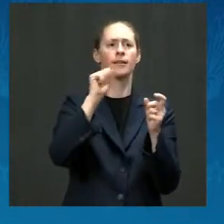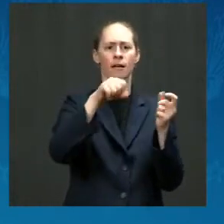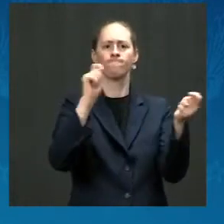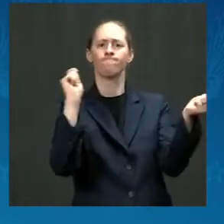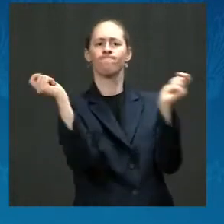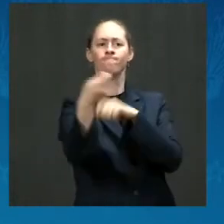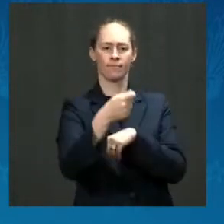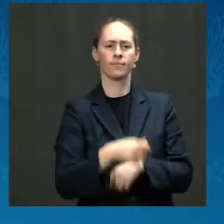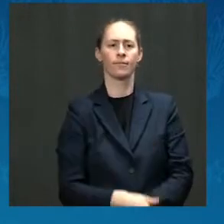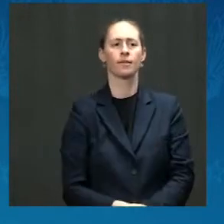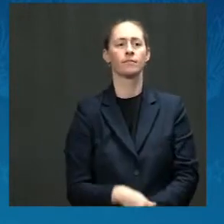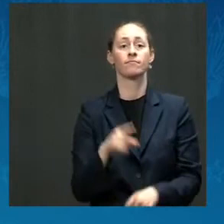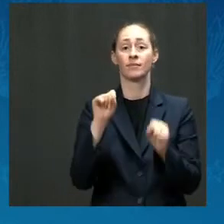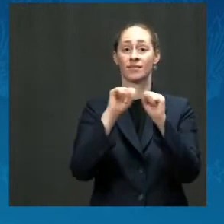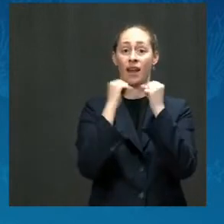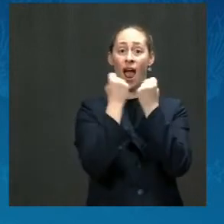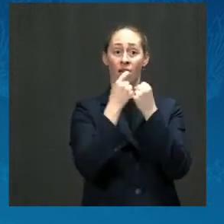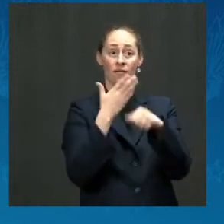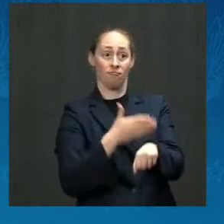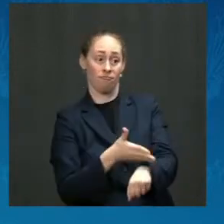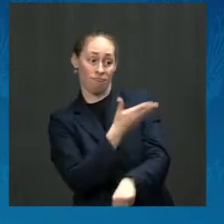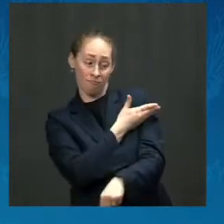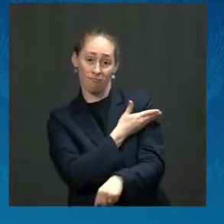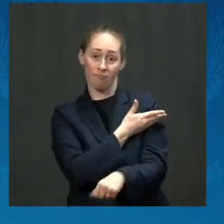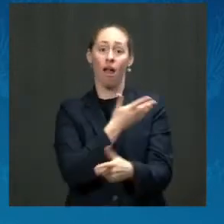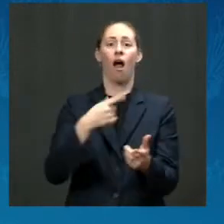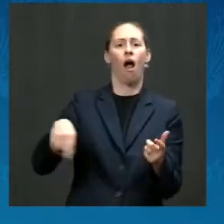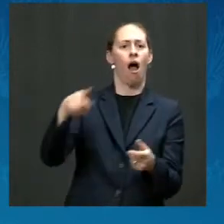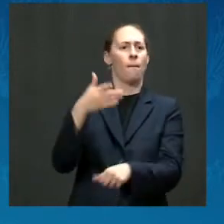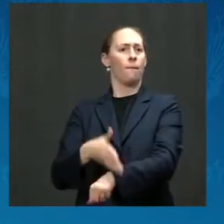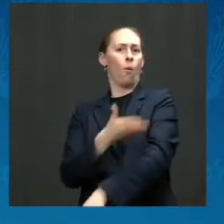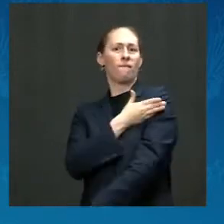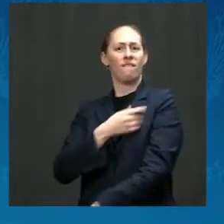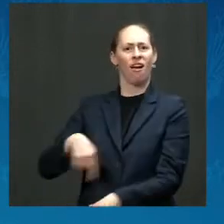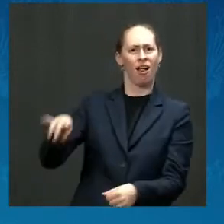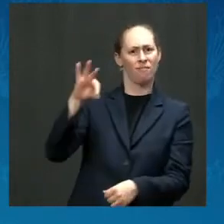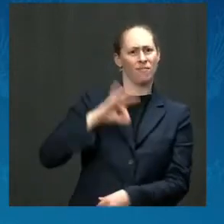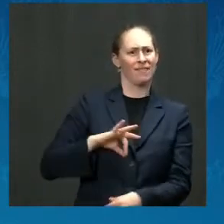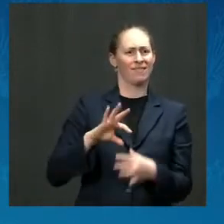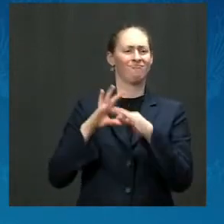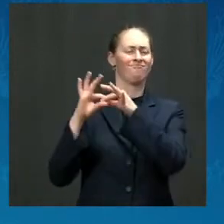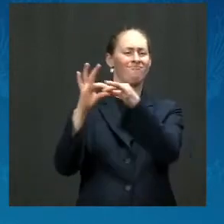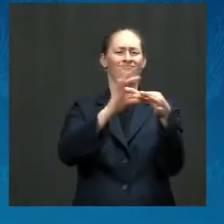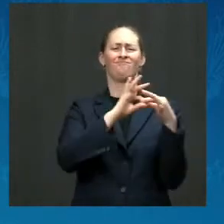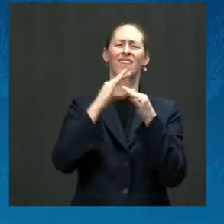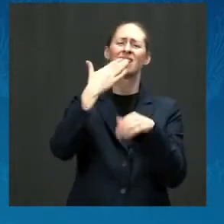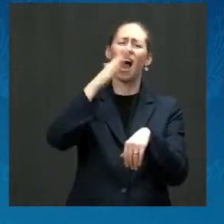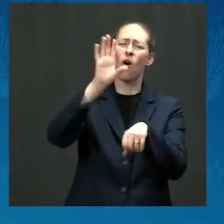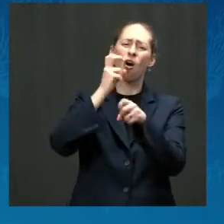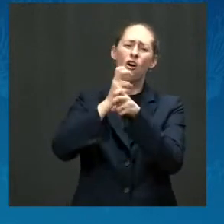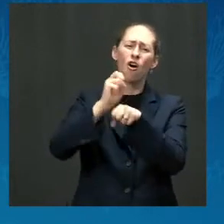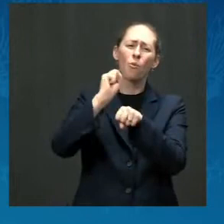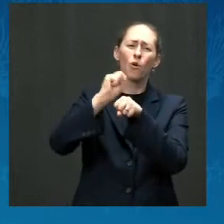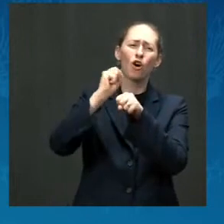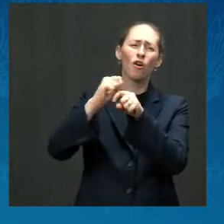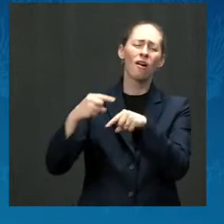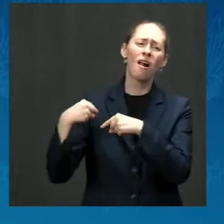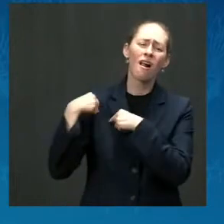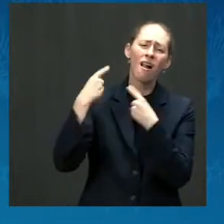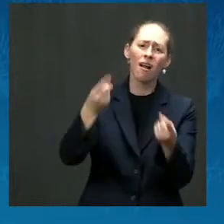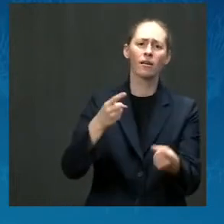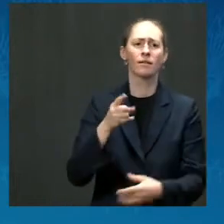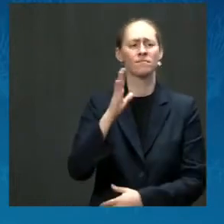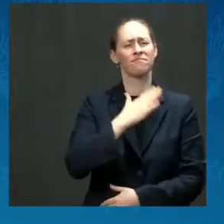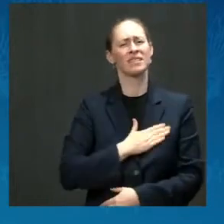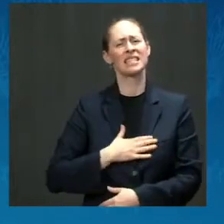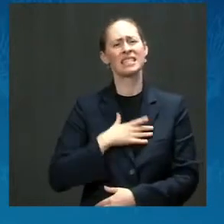and our country benefits. So thank you all for the work you do. Please, to everybody, let's pass out and pass on the